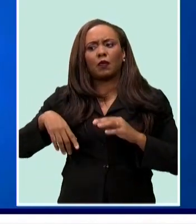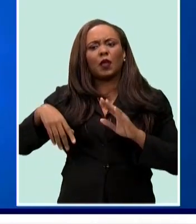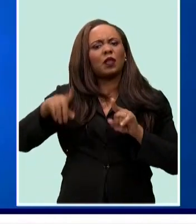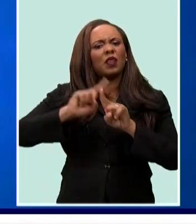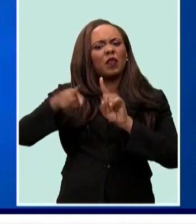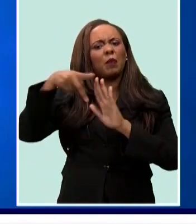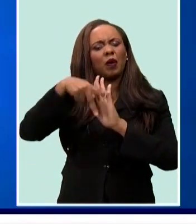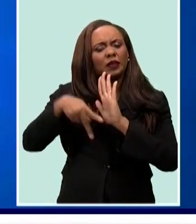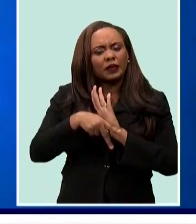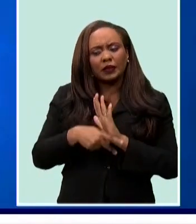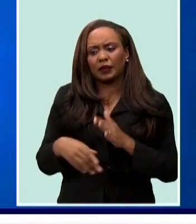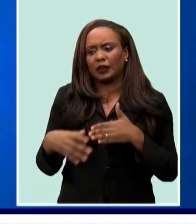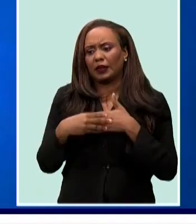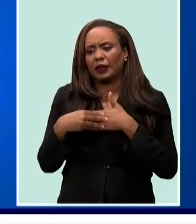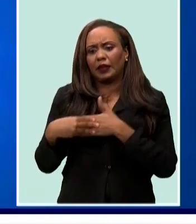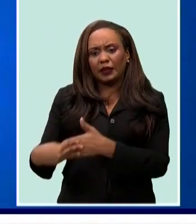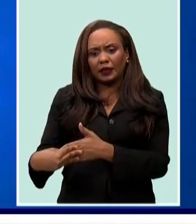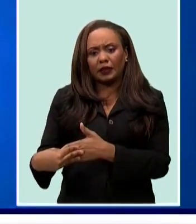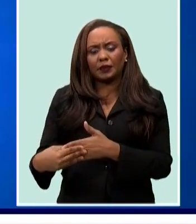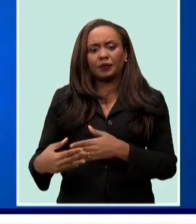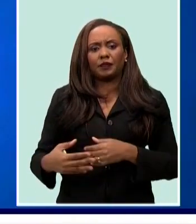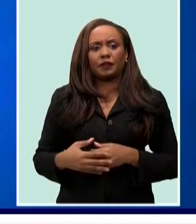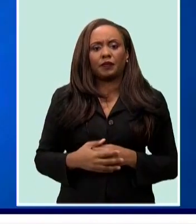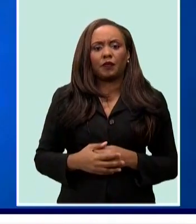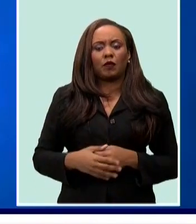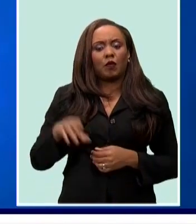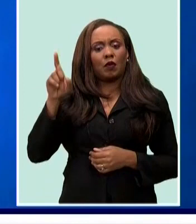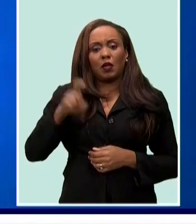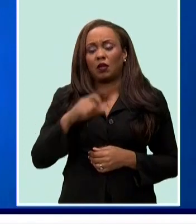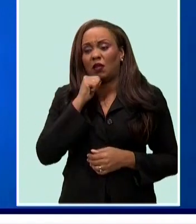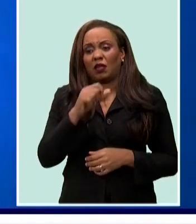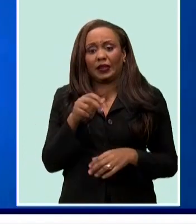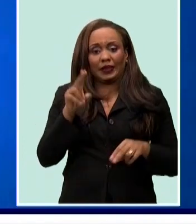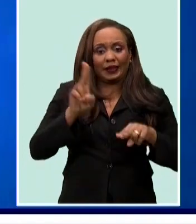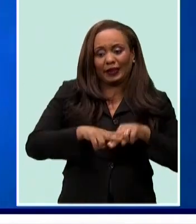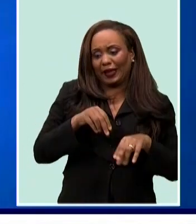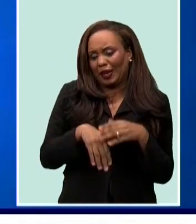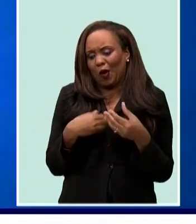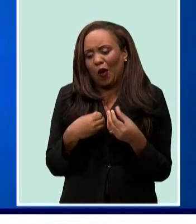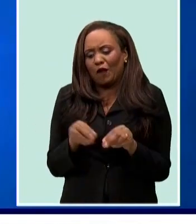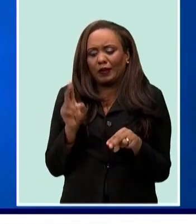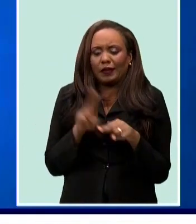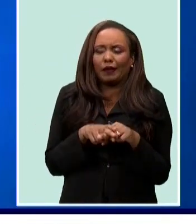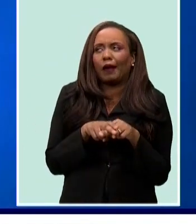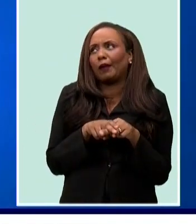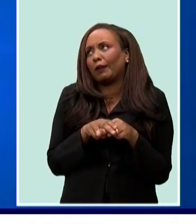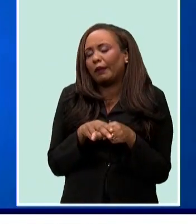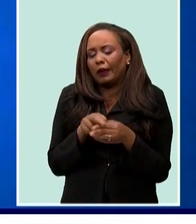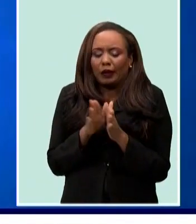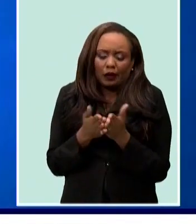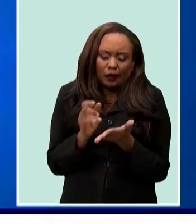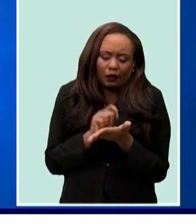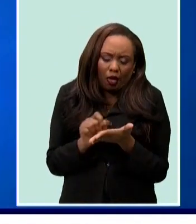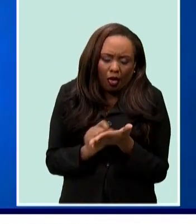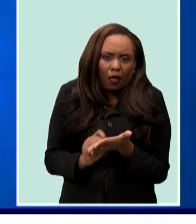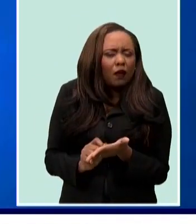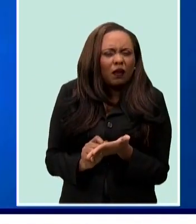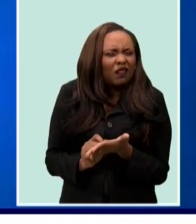level, we actually needed to come out of the office and to come into workplaces